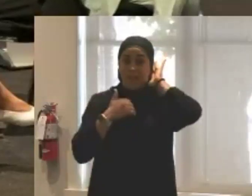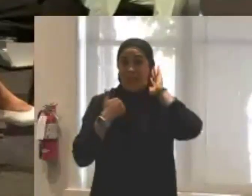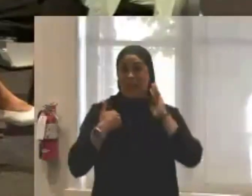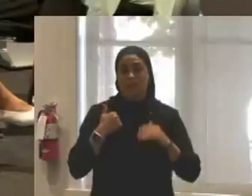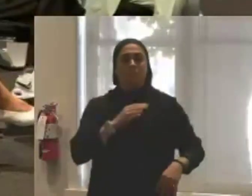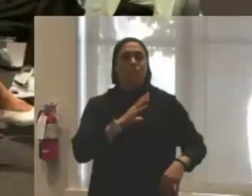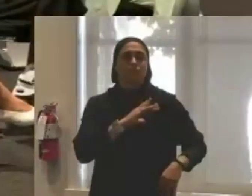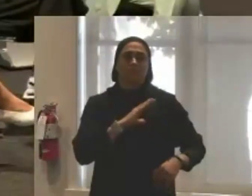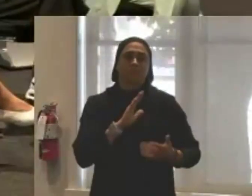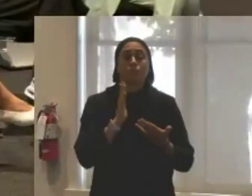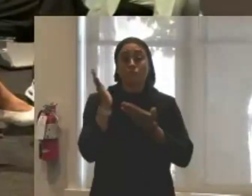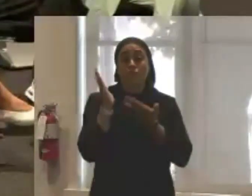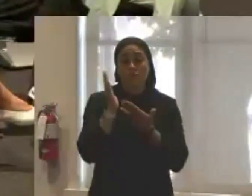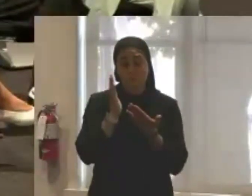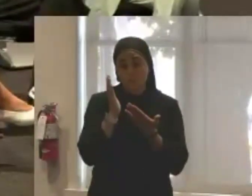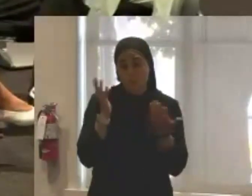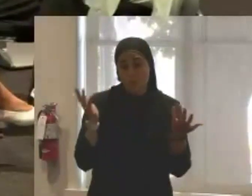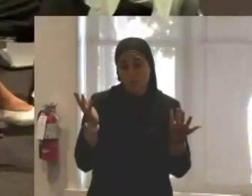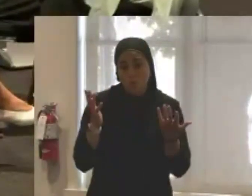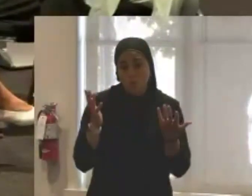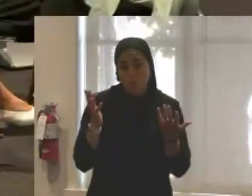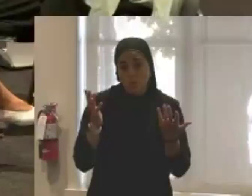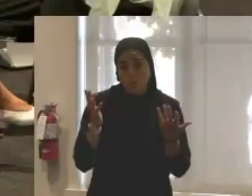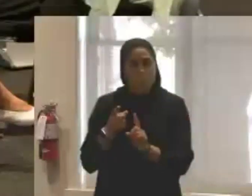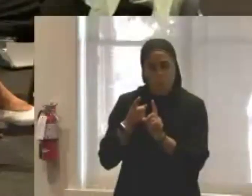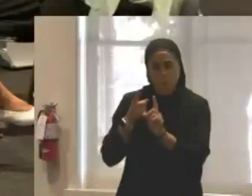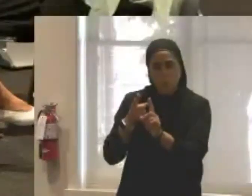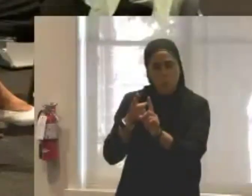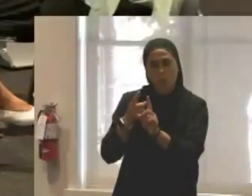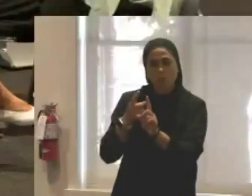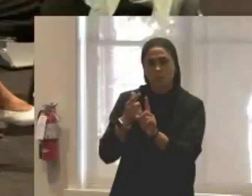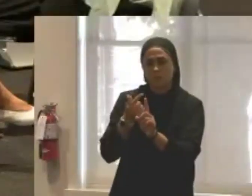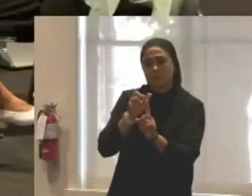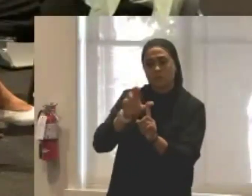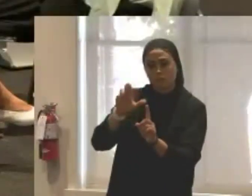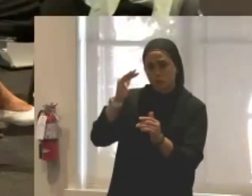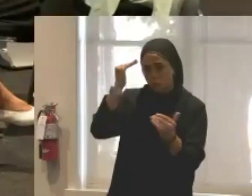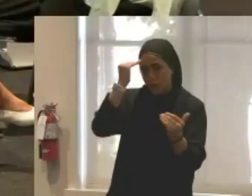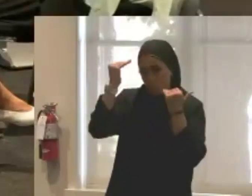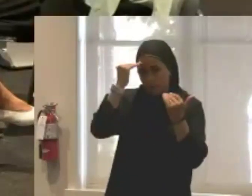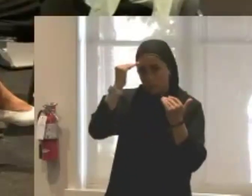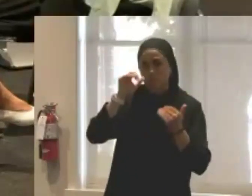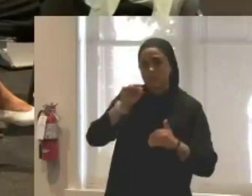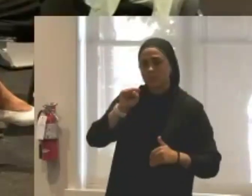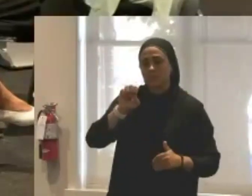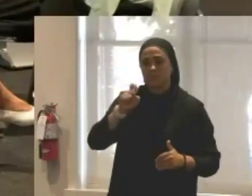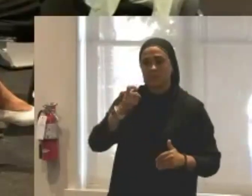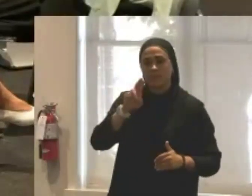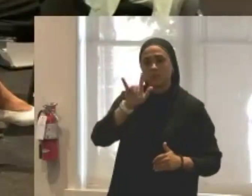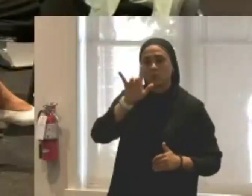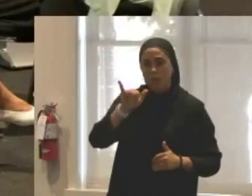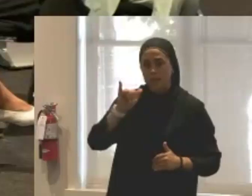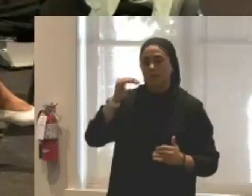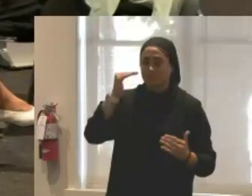service, which is about, you know, integrating gender awareness and sexuality awareness into our early